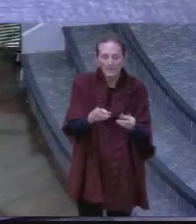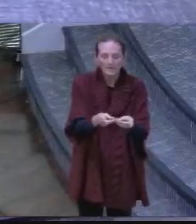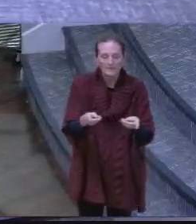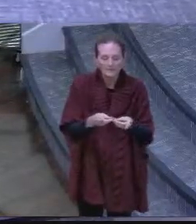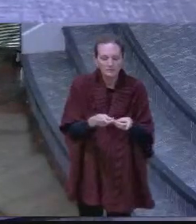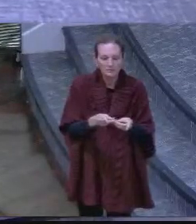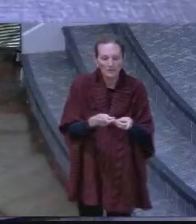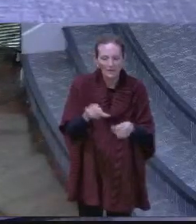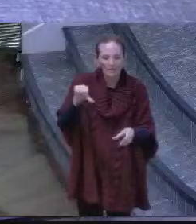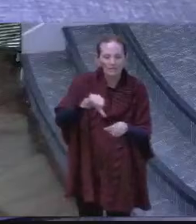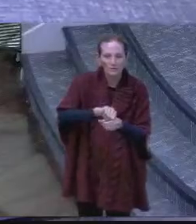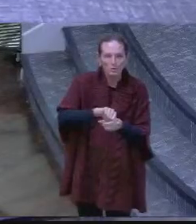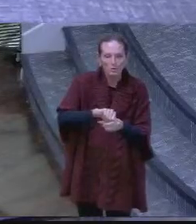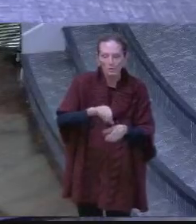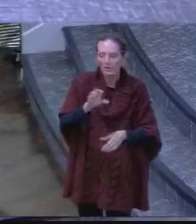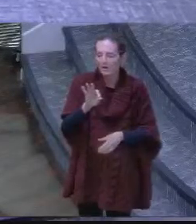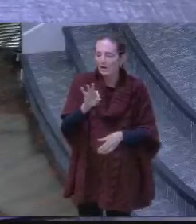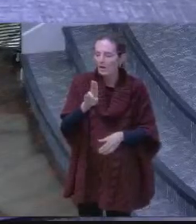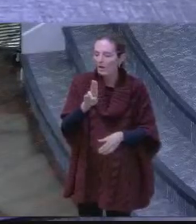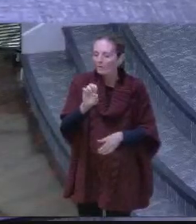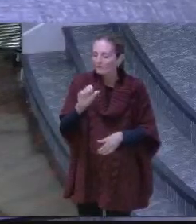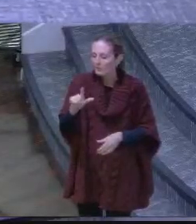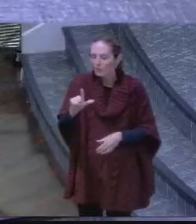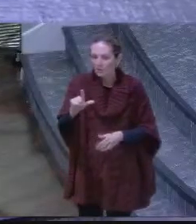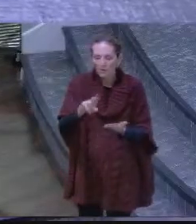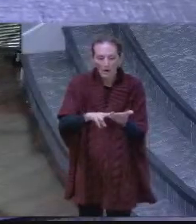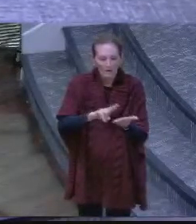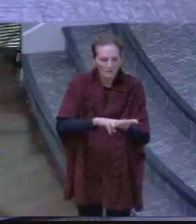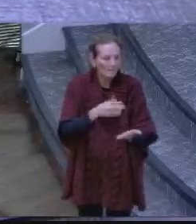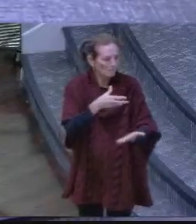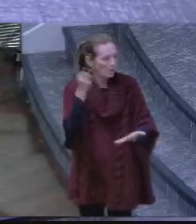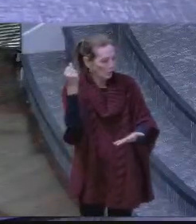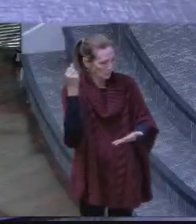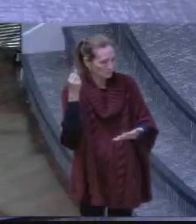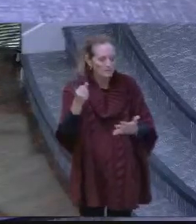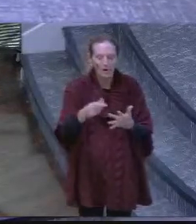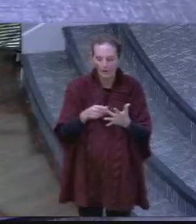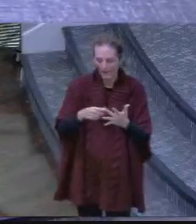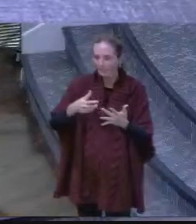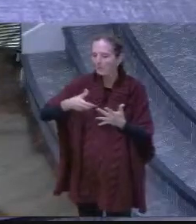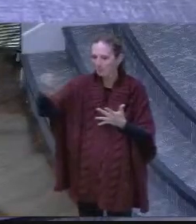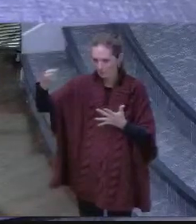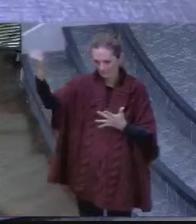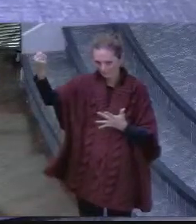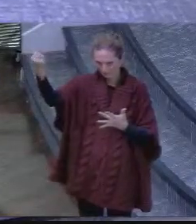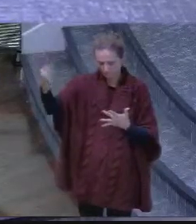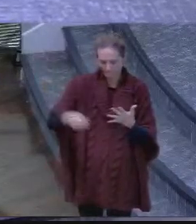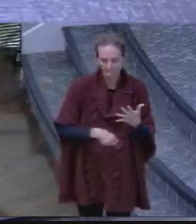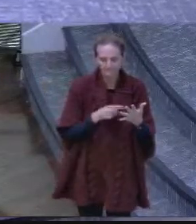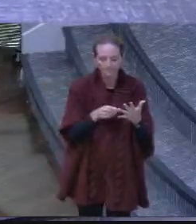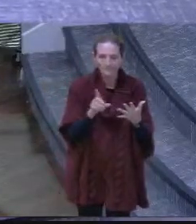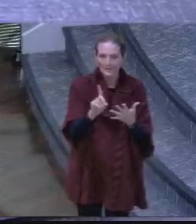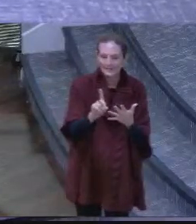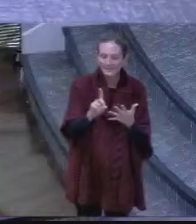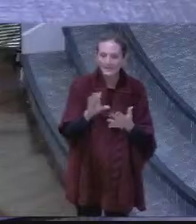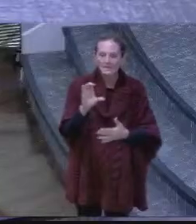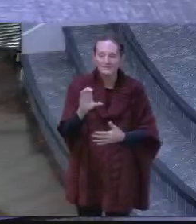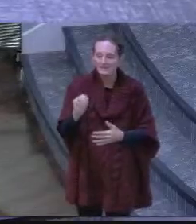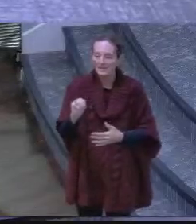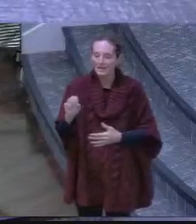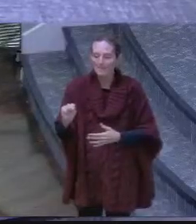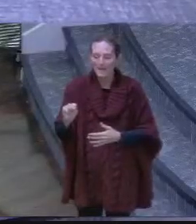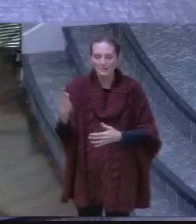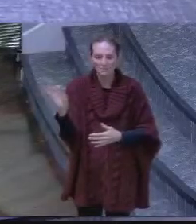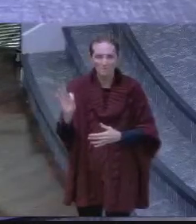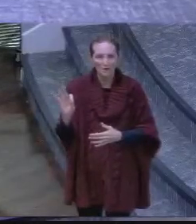contract. Paul? I'd like that poll, please. All right, we're pulling C, district fuel contract. D, CMS furniture order for